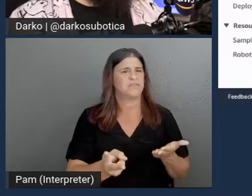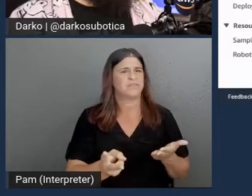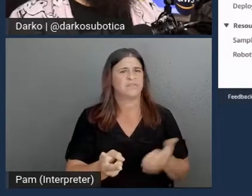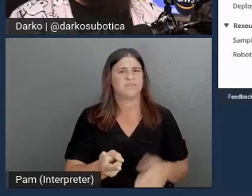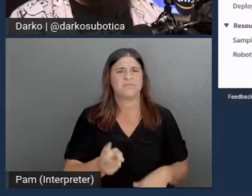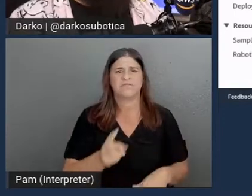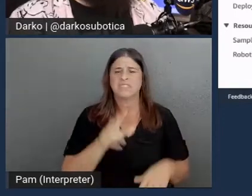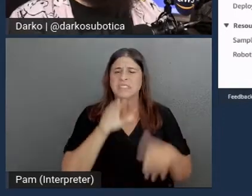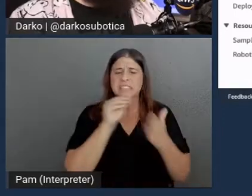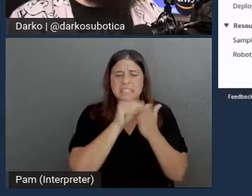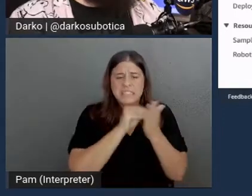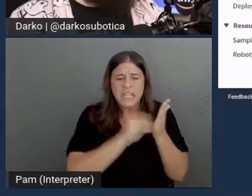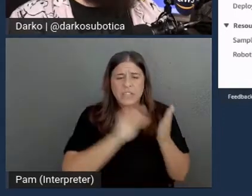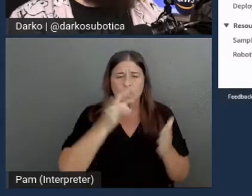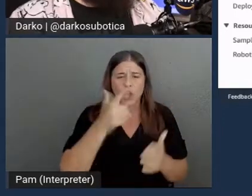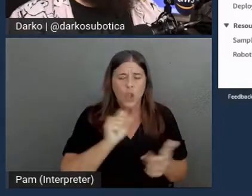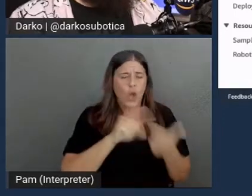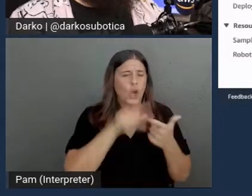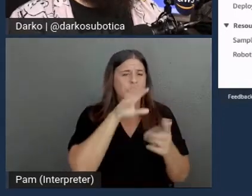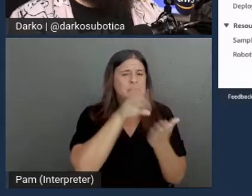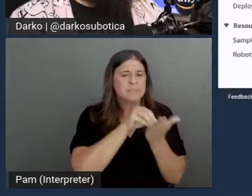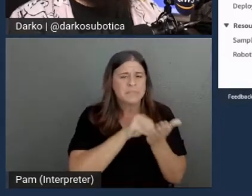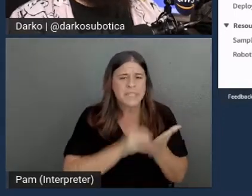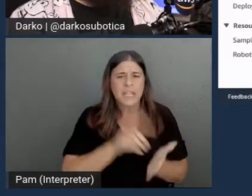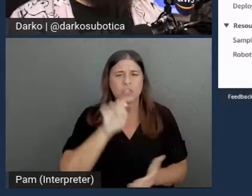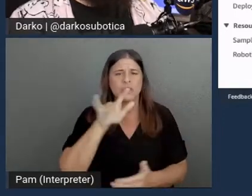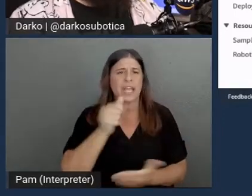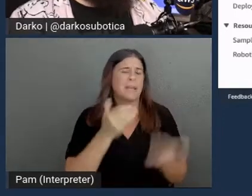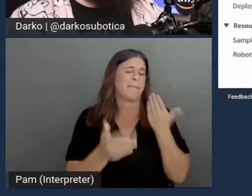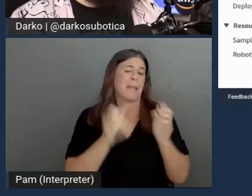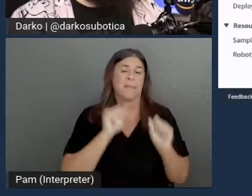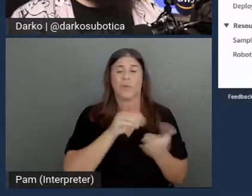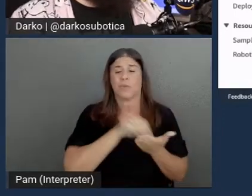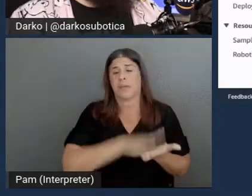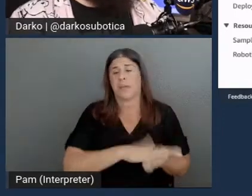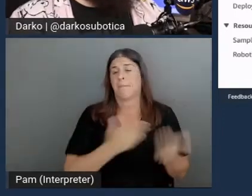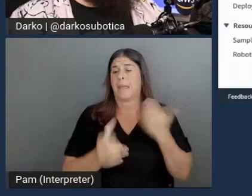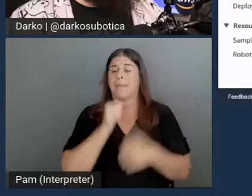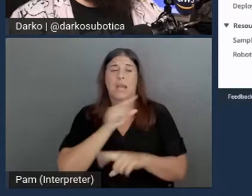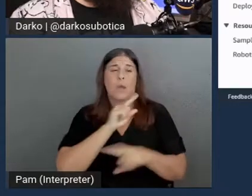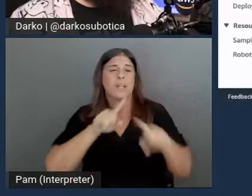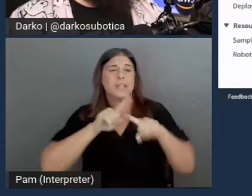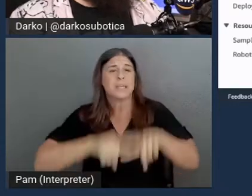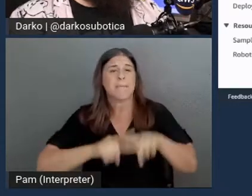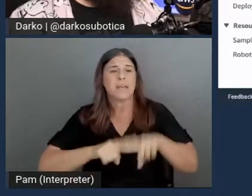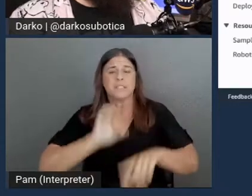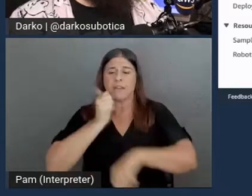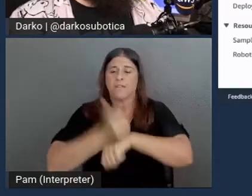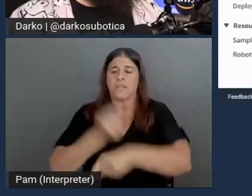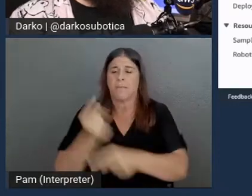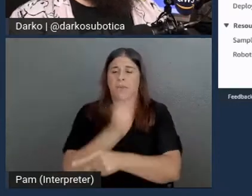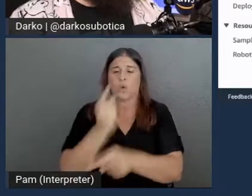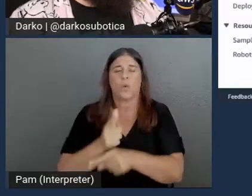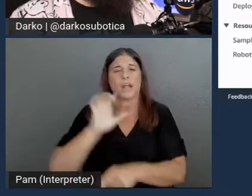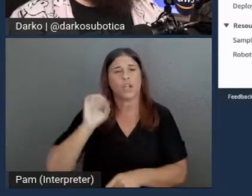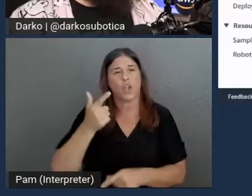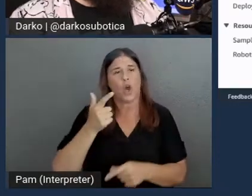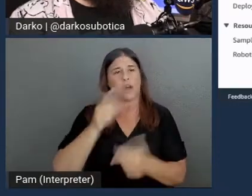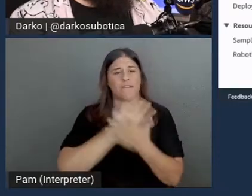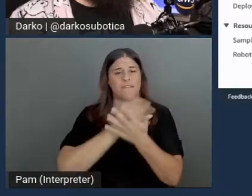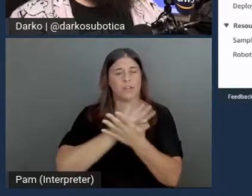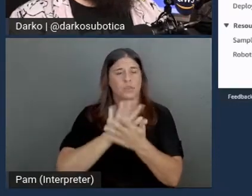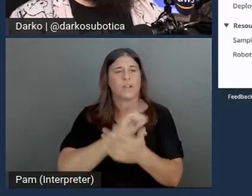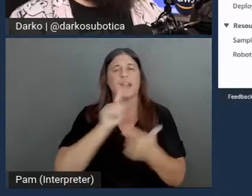data. You may or may not be able to grab the data depending on if you've set the right fidelity of logging, and then repeat the scenario so that